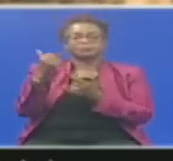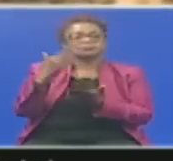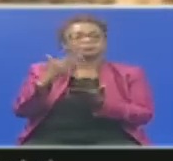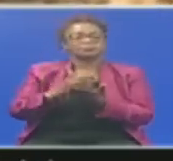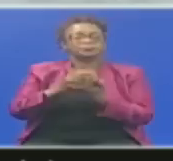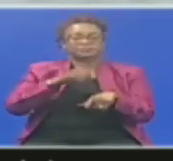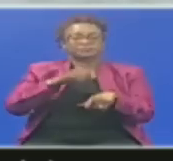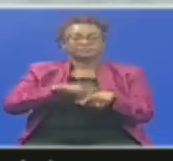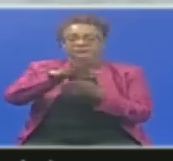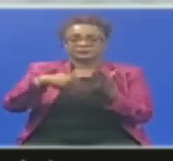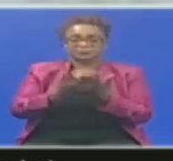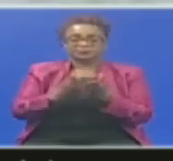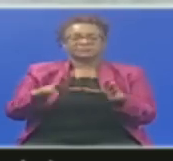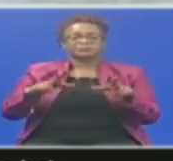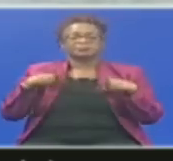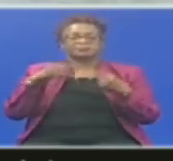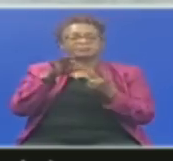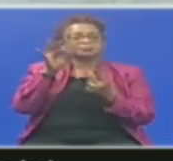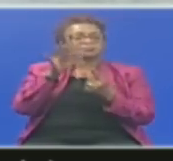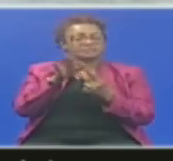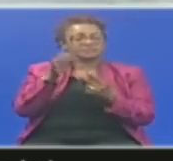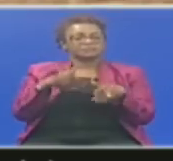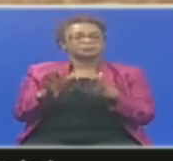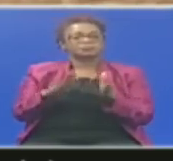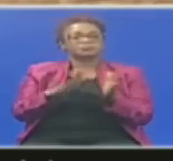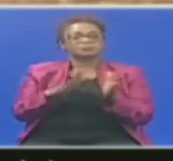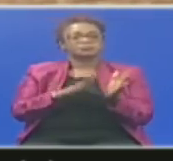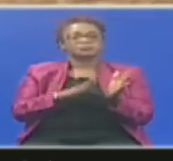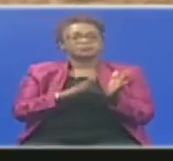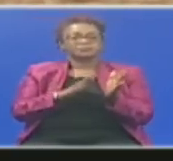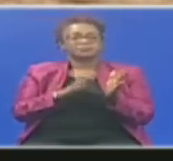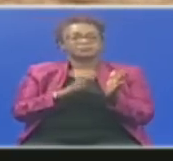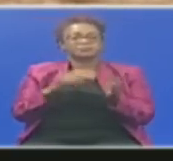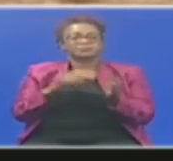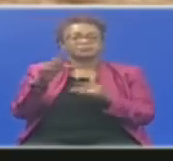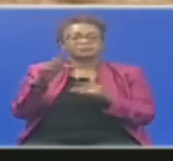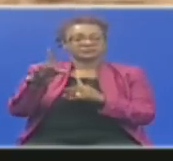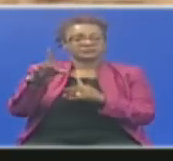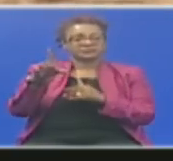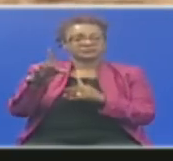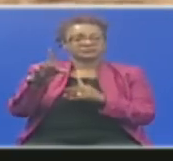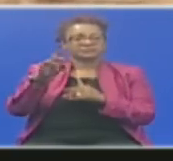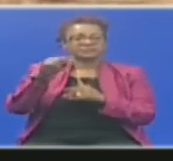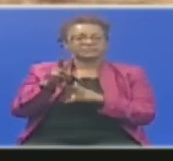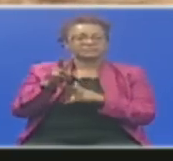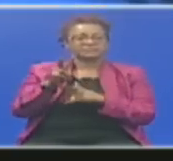households adopt alternative energy sources. Gabriel Kudaka, NTV.